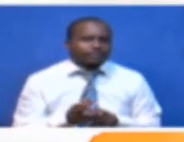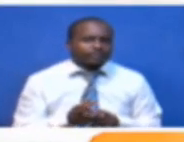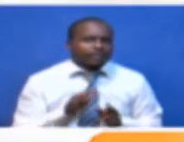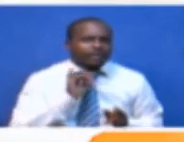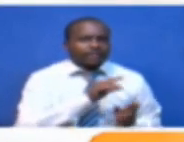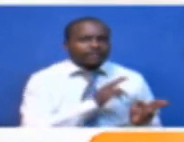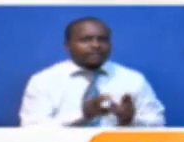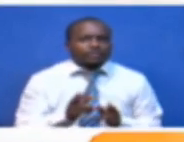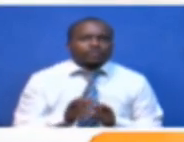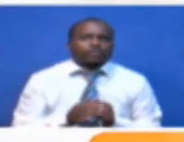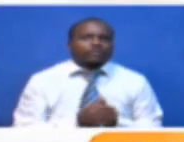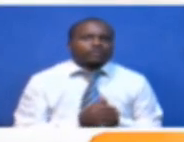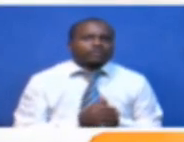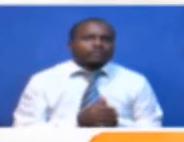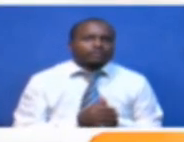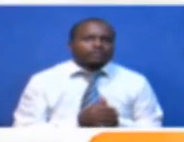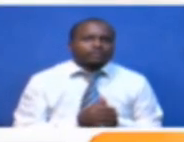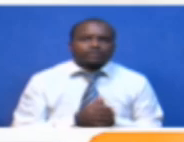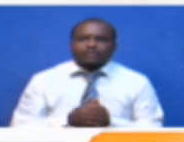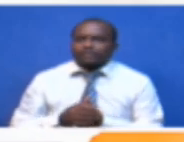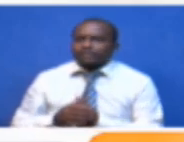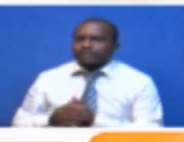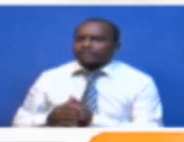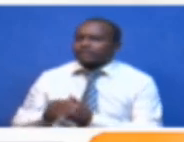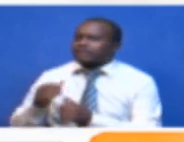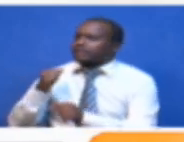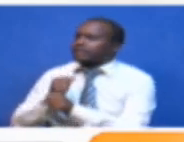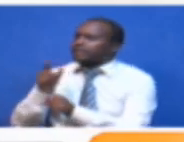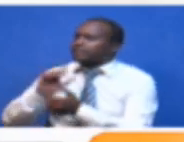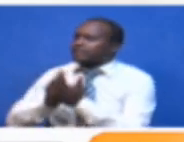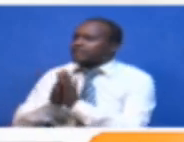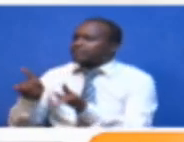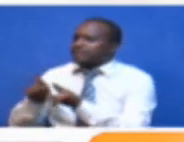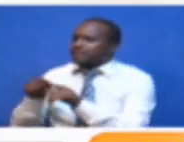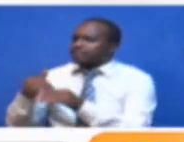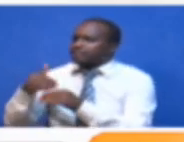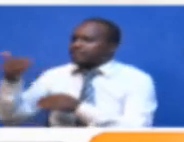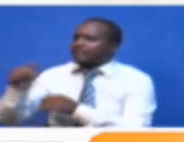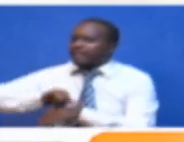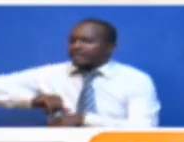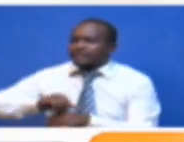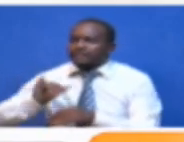That is natural. Was he ever the same after that?